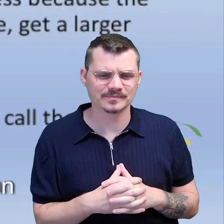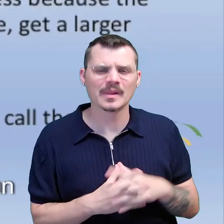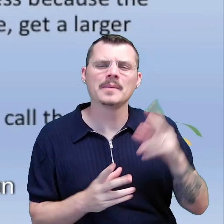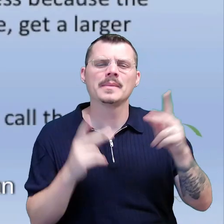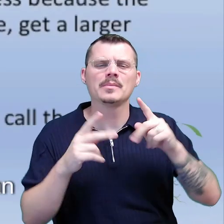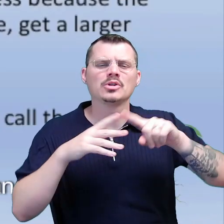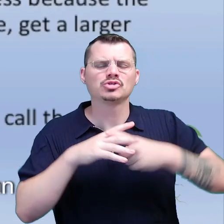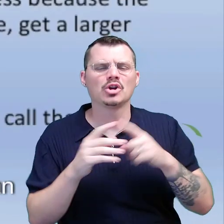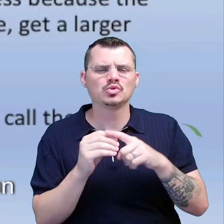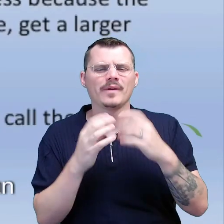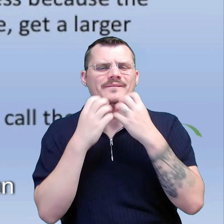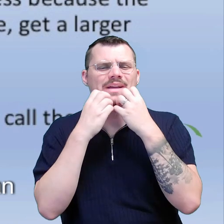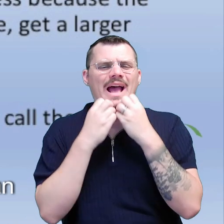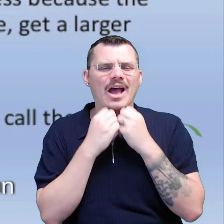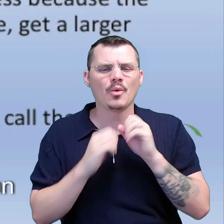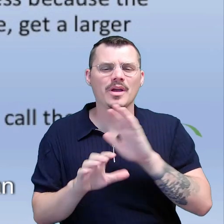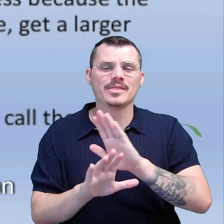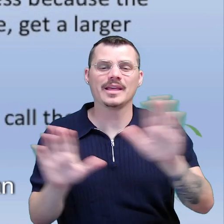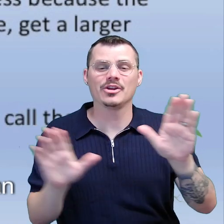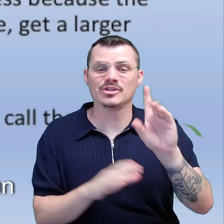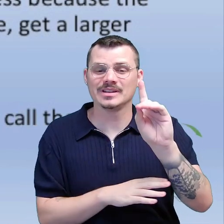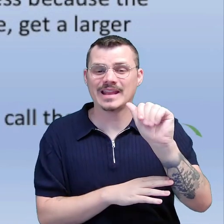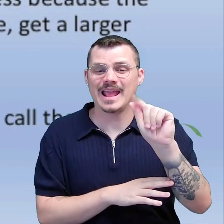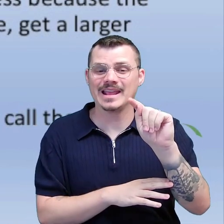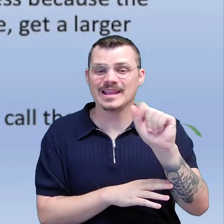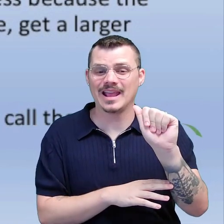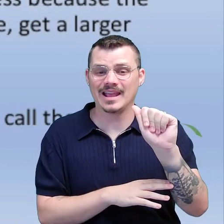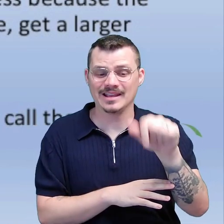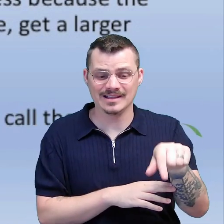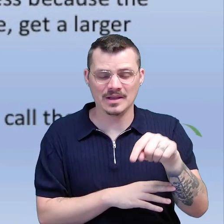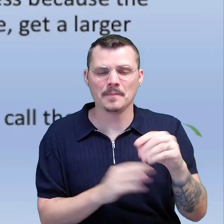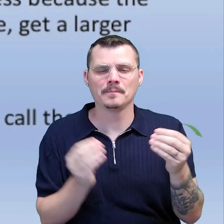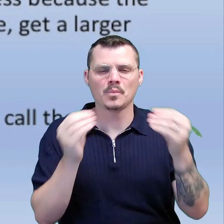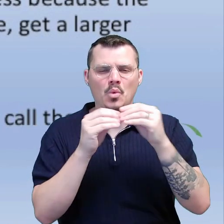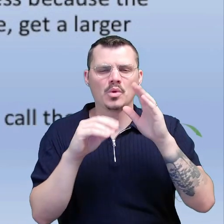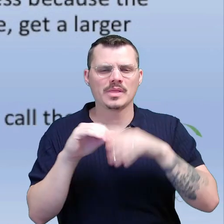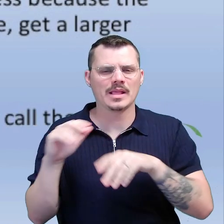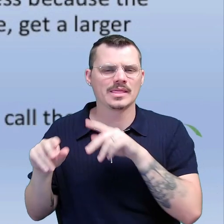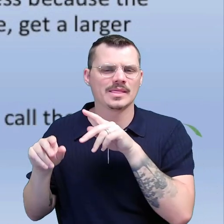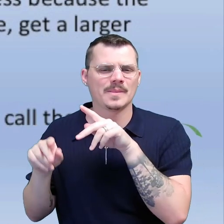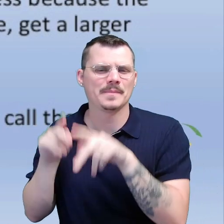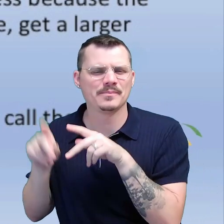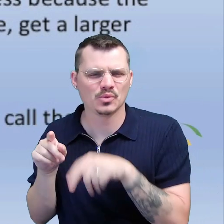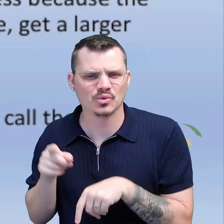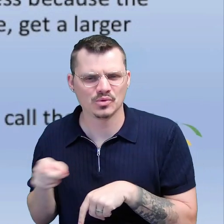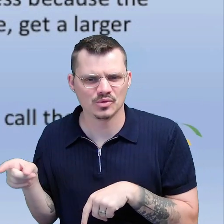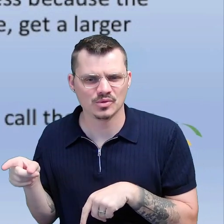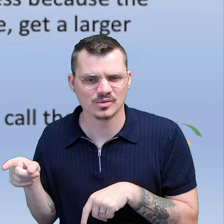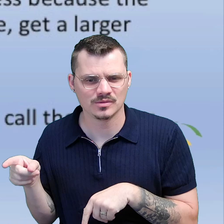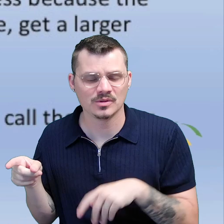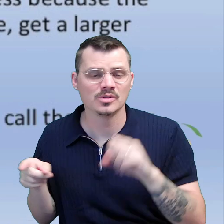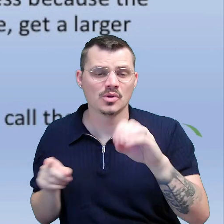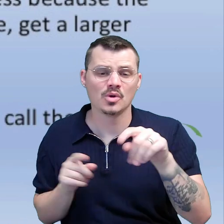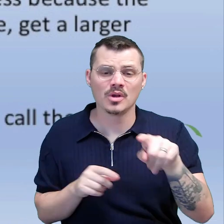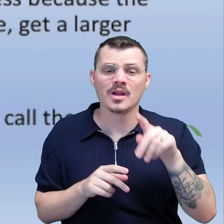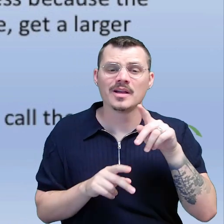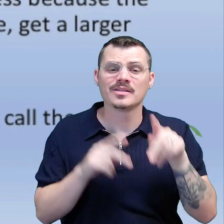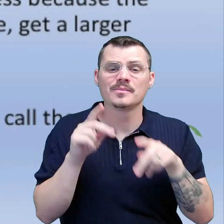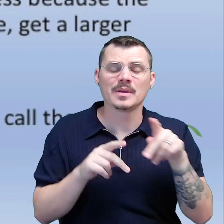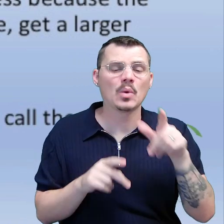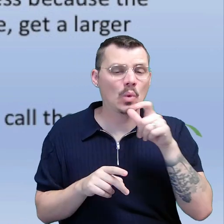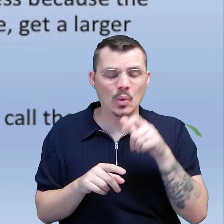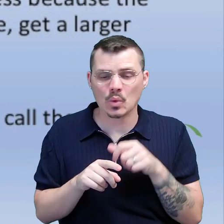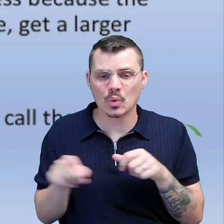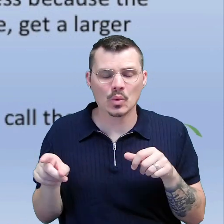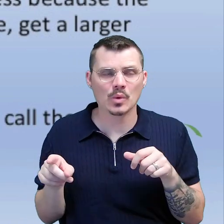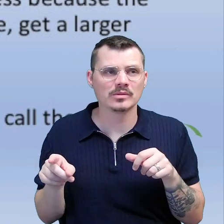People start to value their data more than their people. So the people that